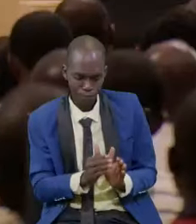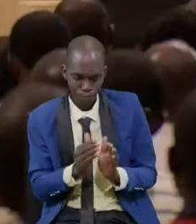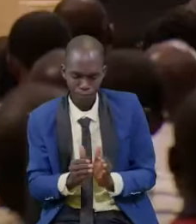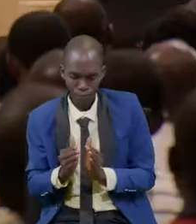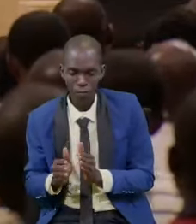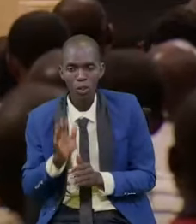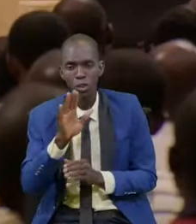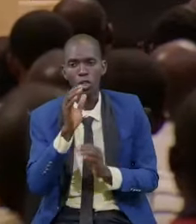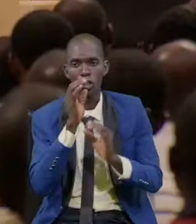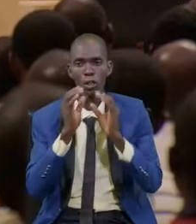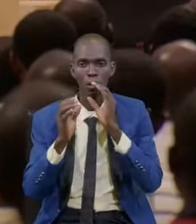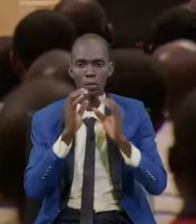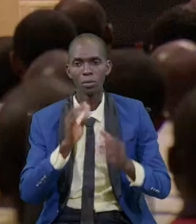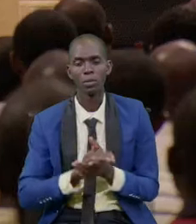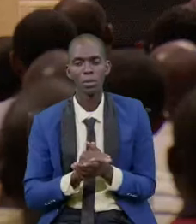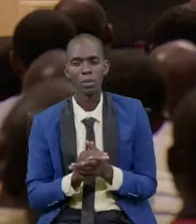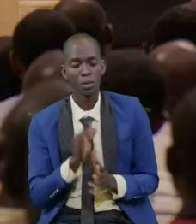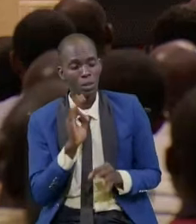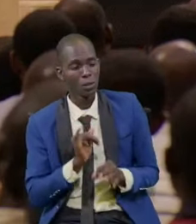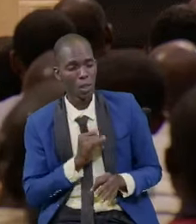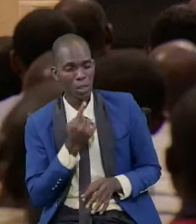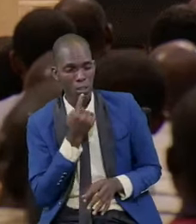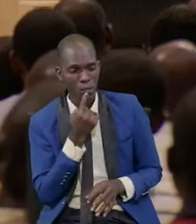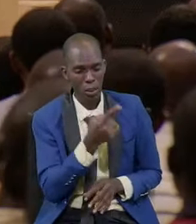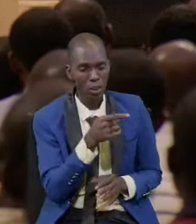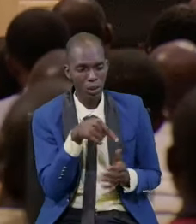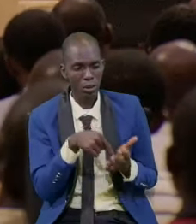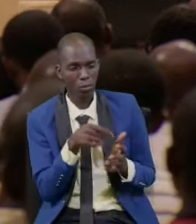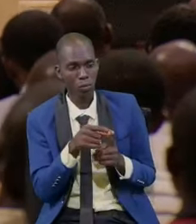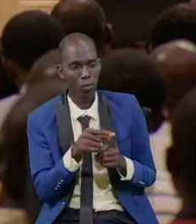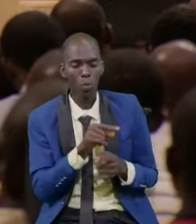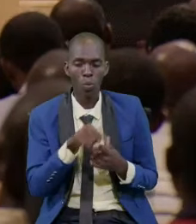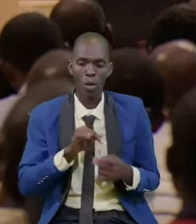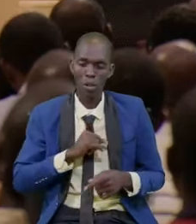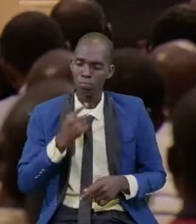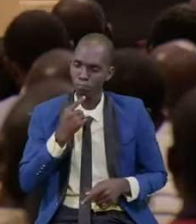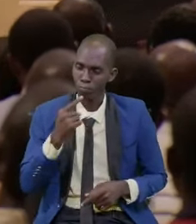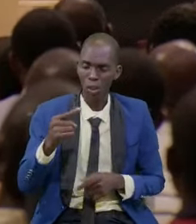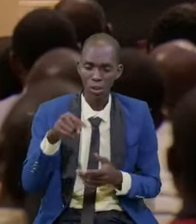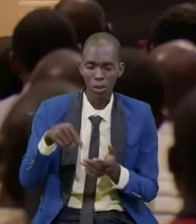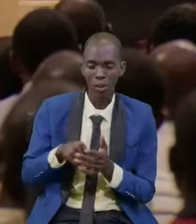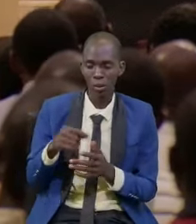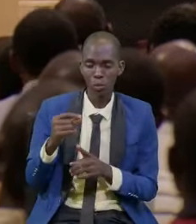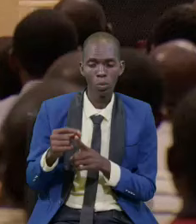conversation. When I say this to him, when I say this to her, what do